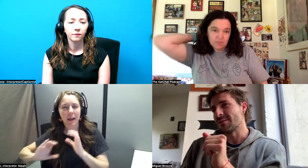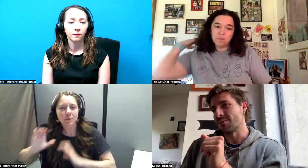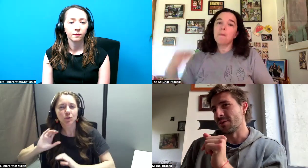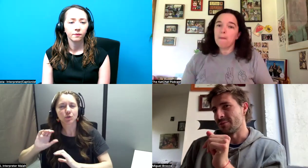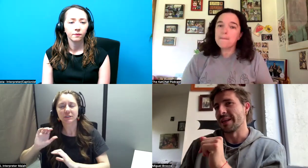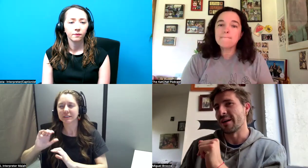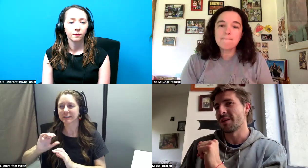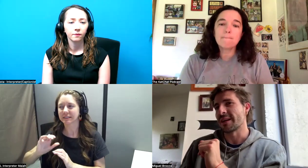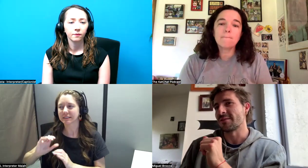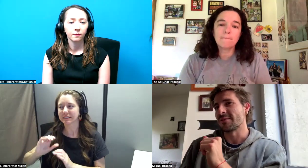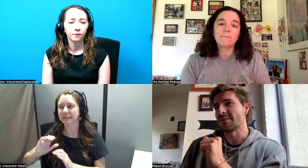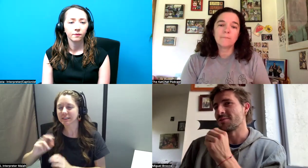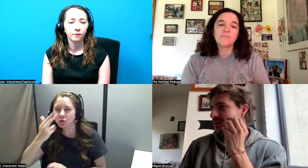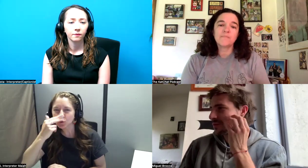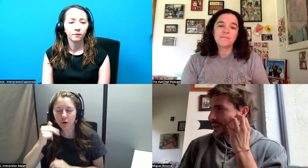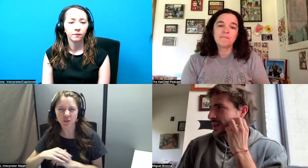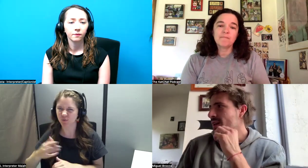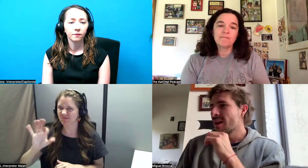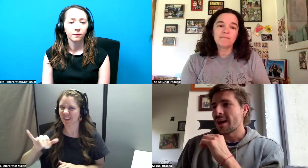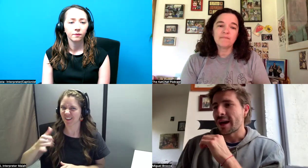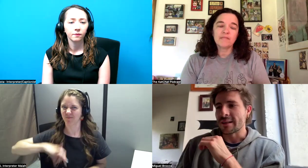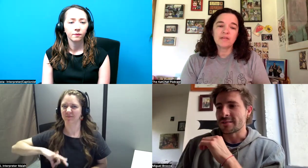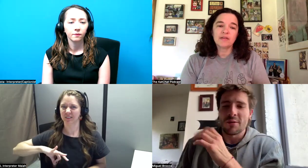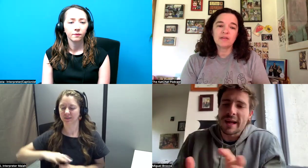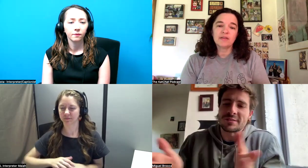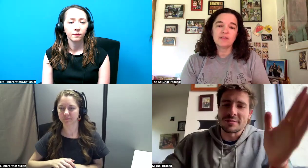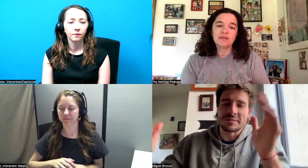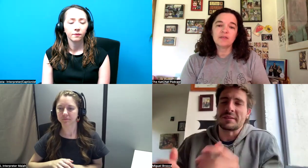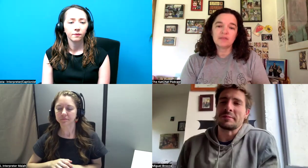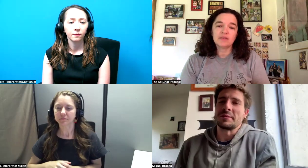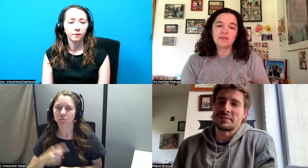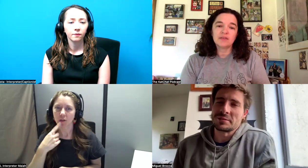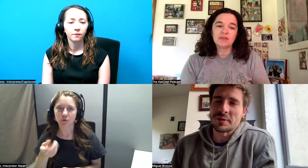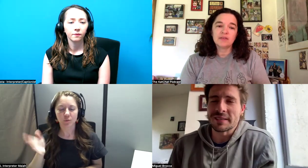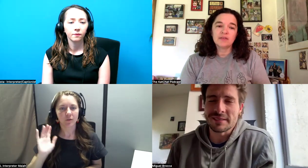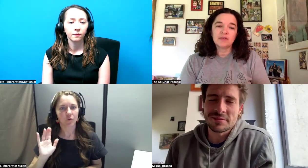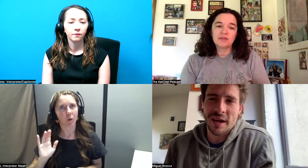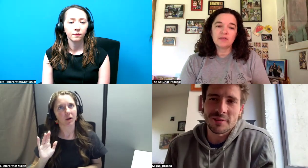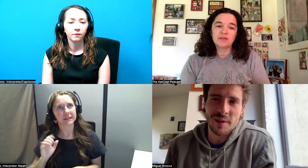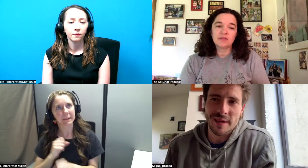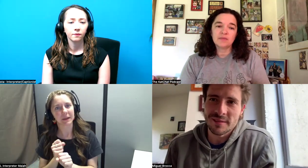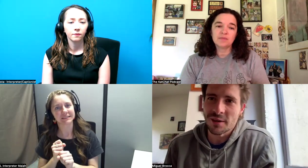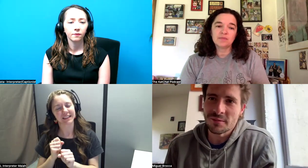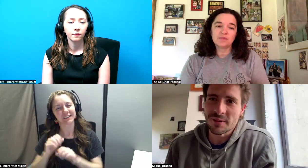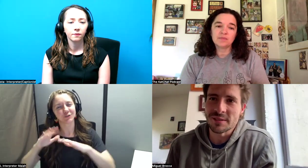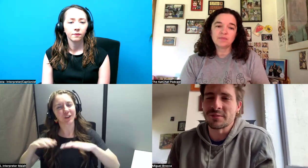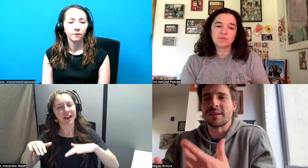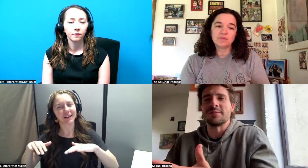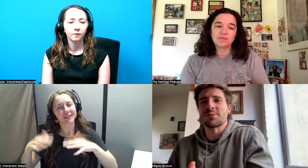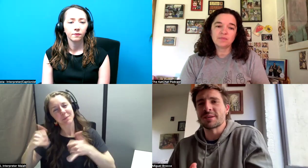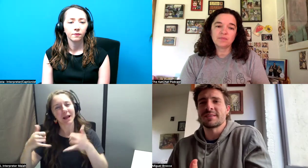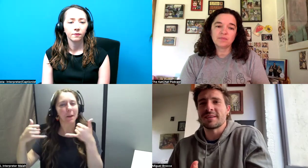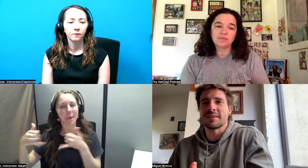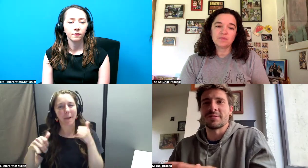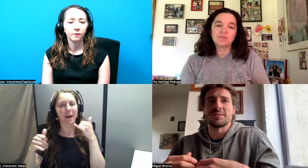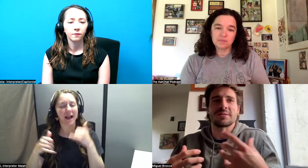think is what really helps, like I told you before. And so that just makes it child play. Once you've done